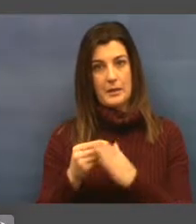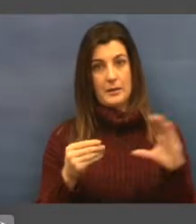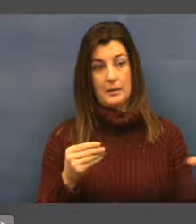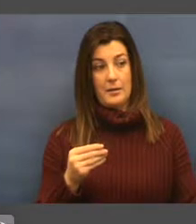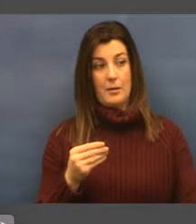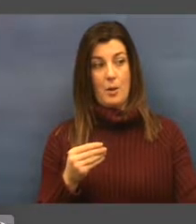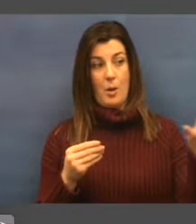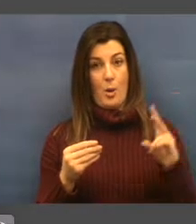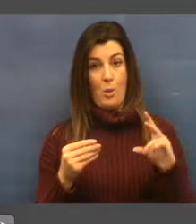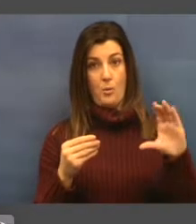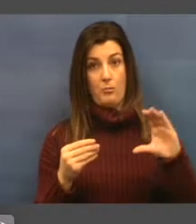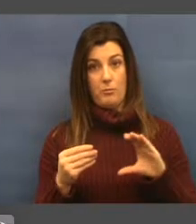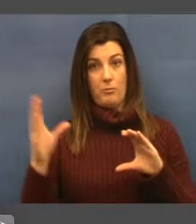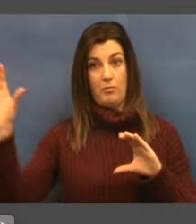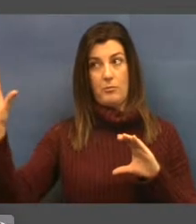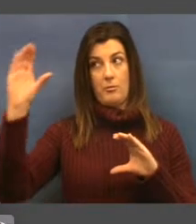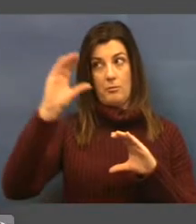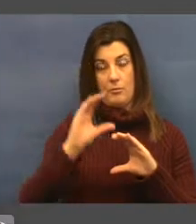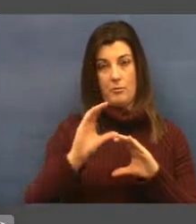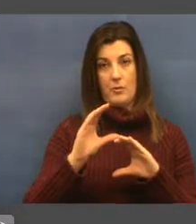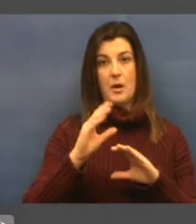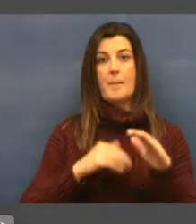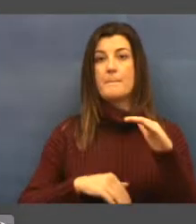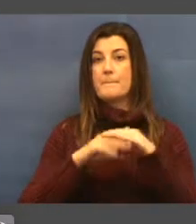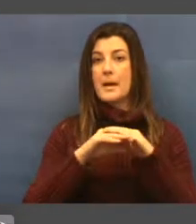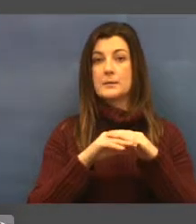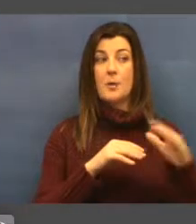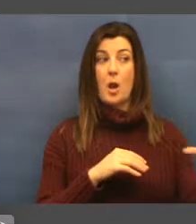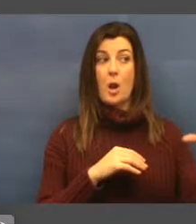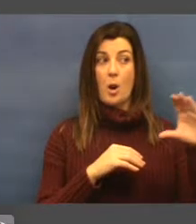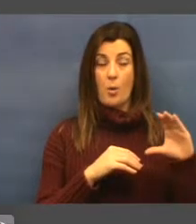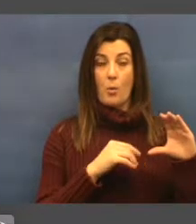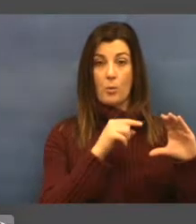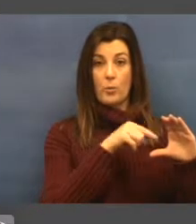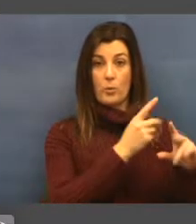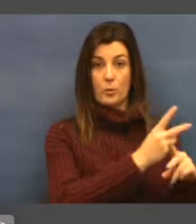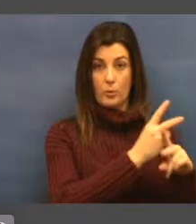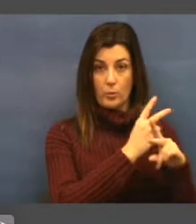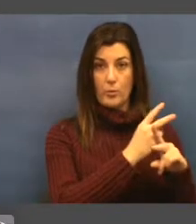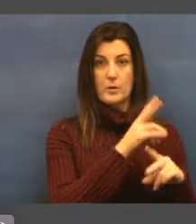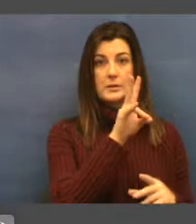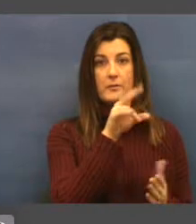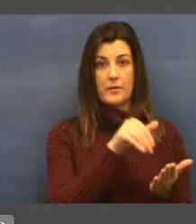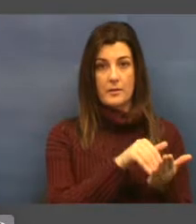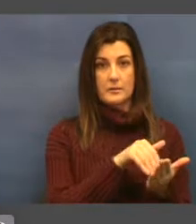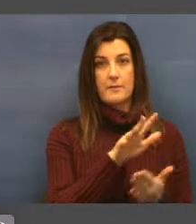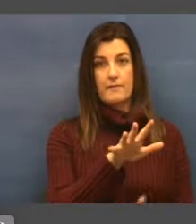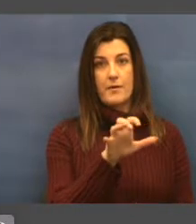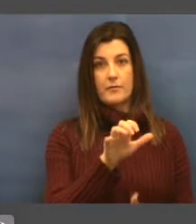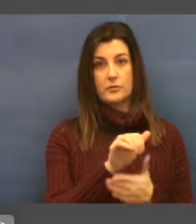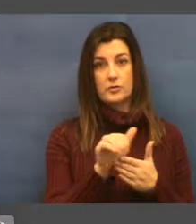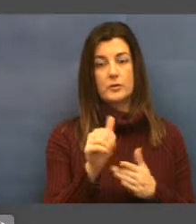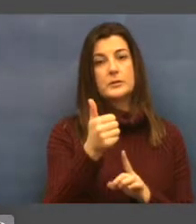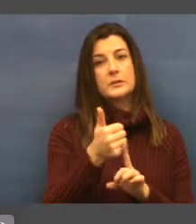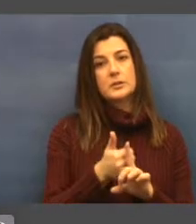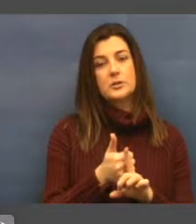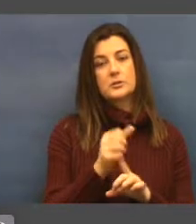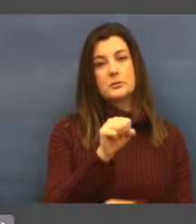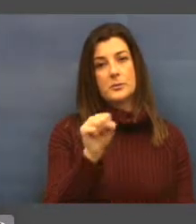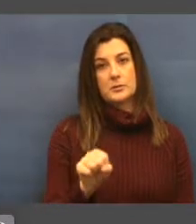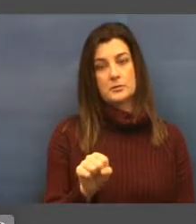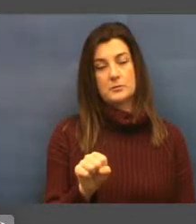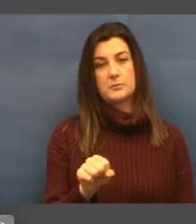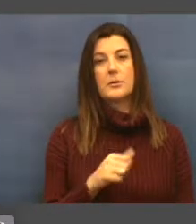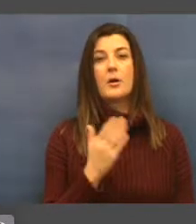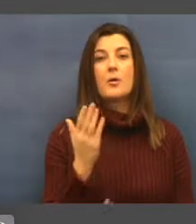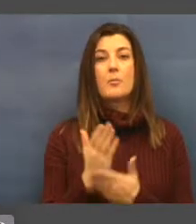your loans. But the maximum loan funding you will receive is $7,500 per semester. Part-time loans, you can